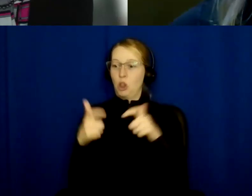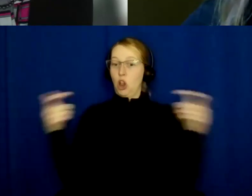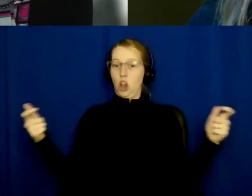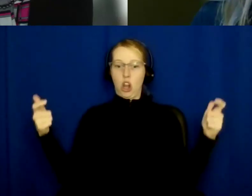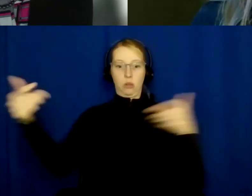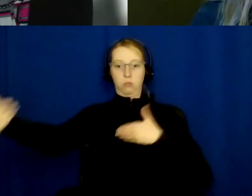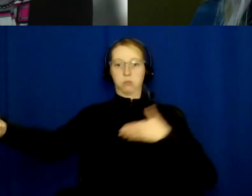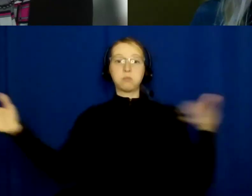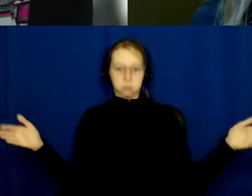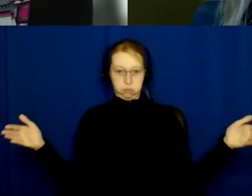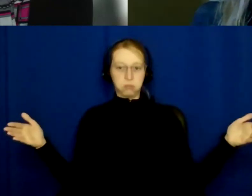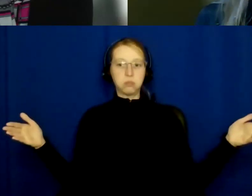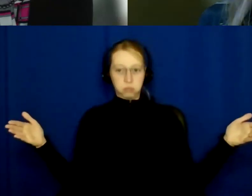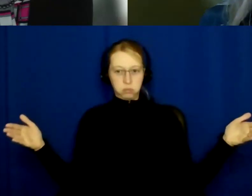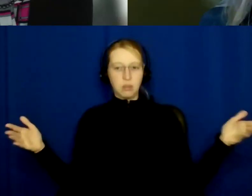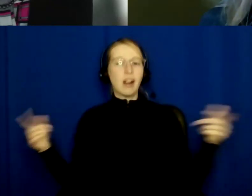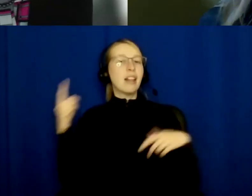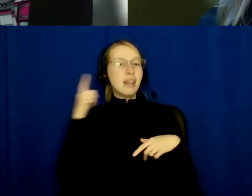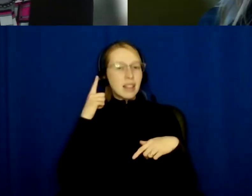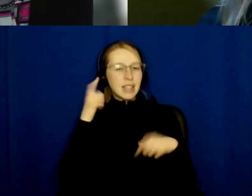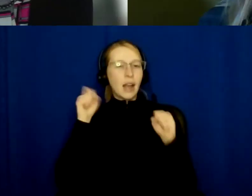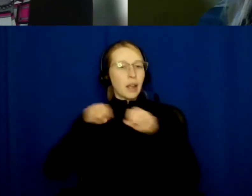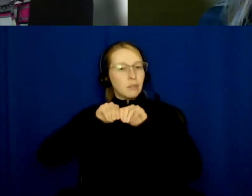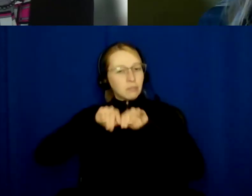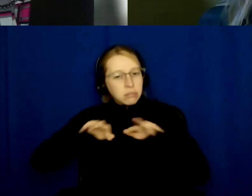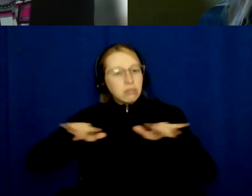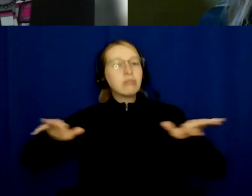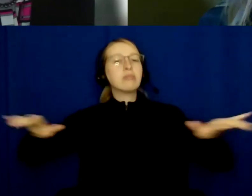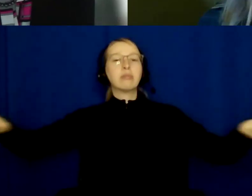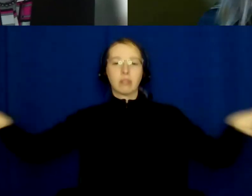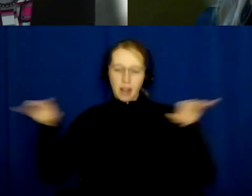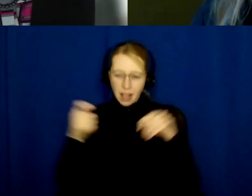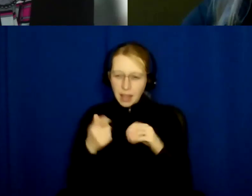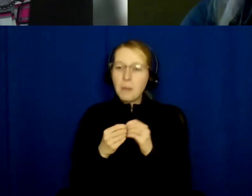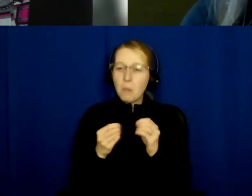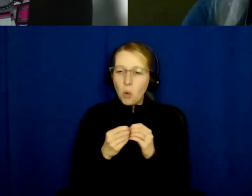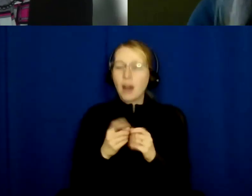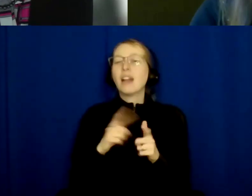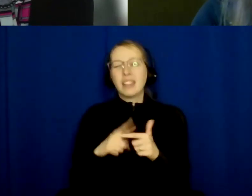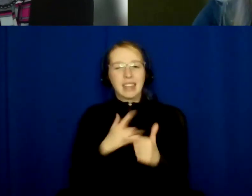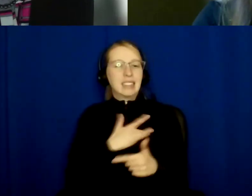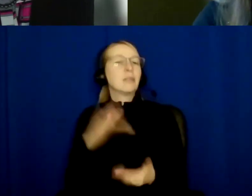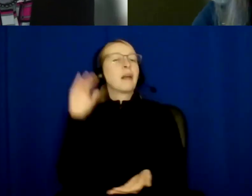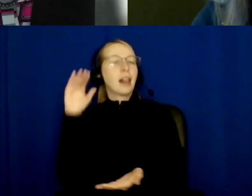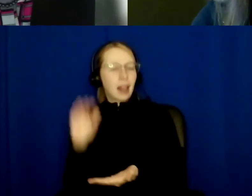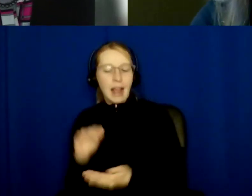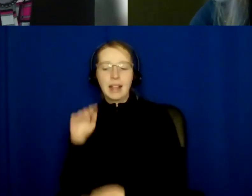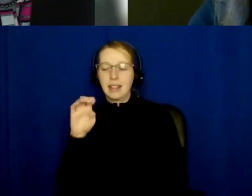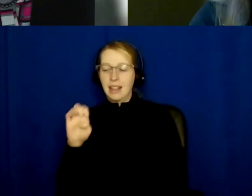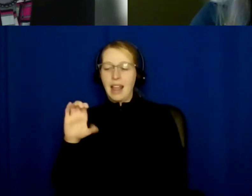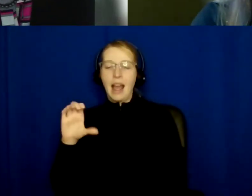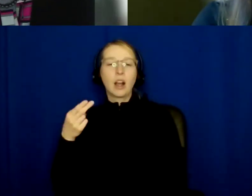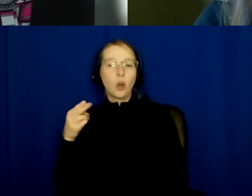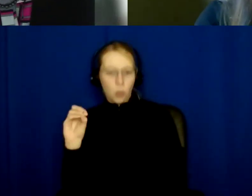It kind of can spread out a little bit more, so you can kind of distance yourself from some of that noise or that echo. So reverberation, in addition